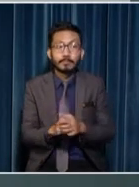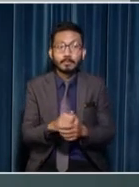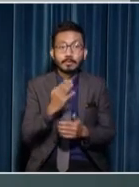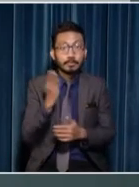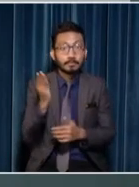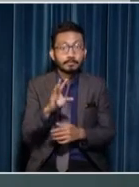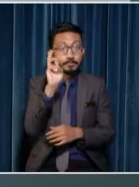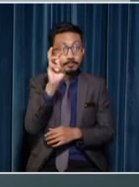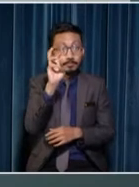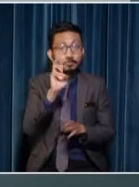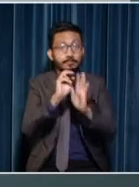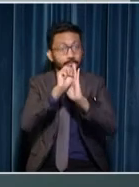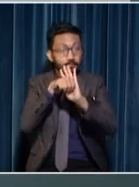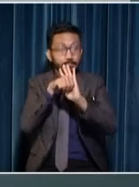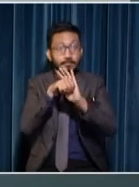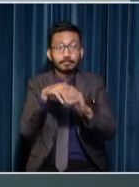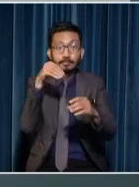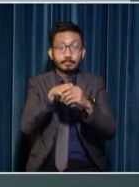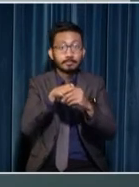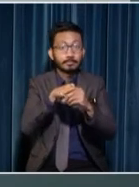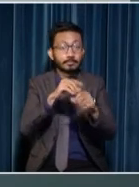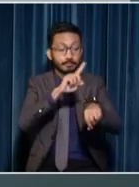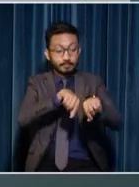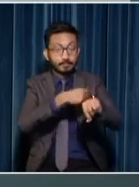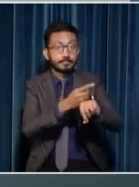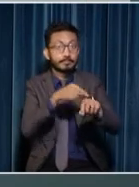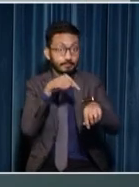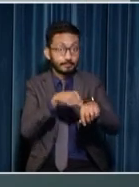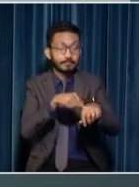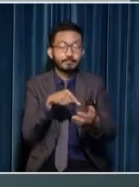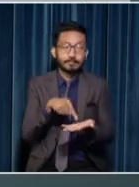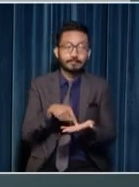there are 60 minutes on the clock face.